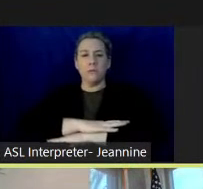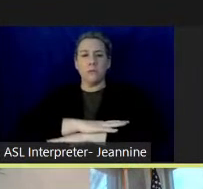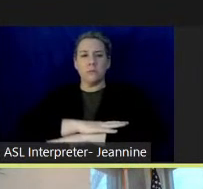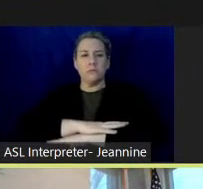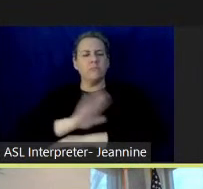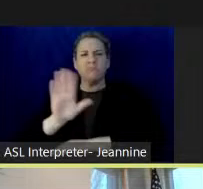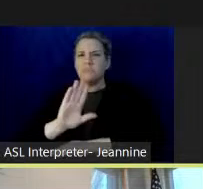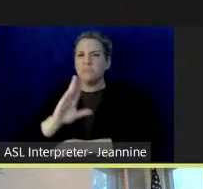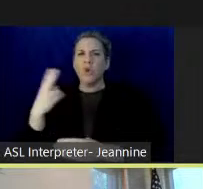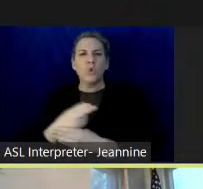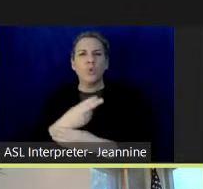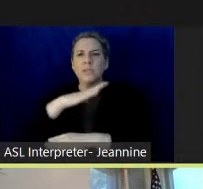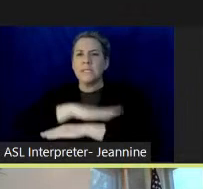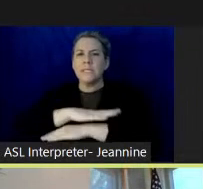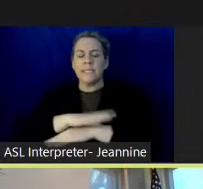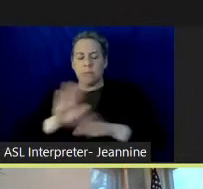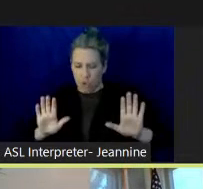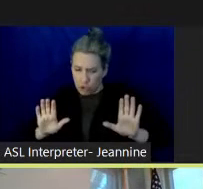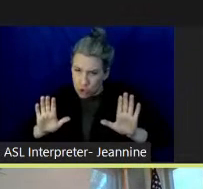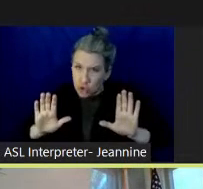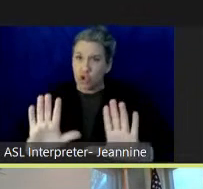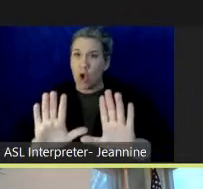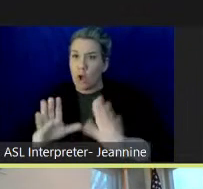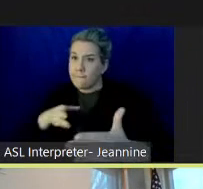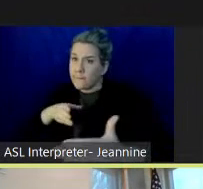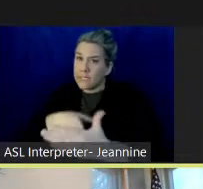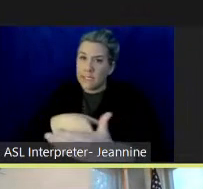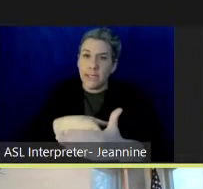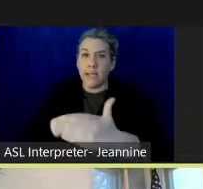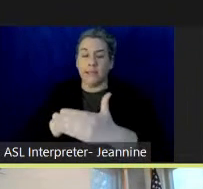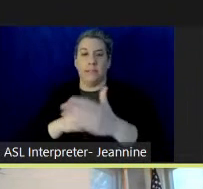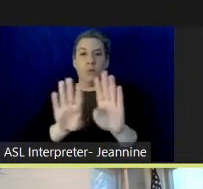those tables to shove against the doorway to create a barricade.